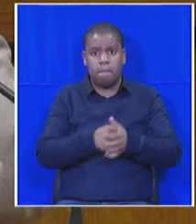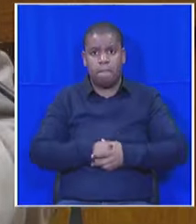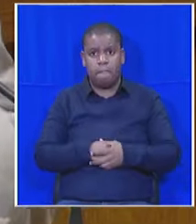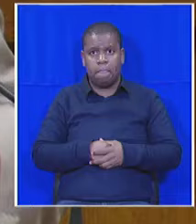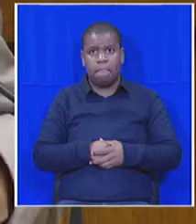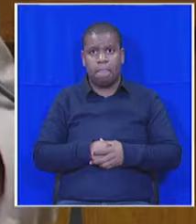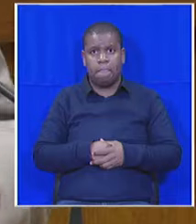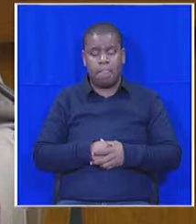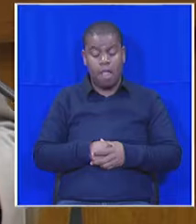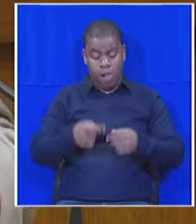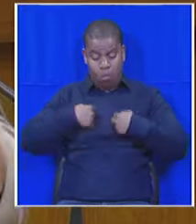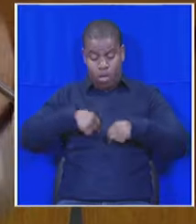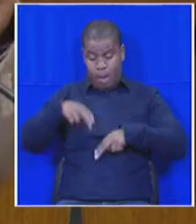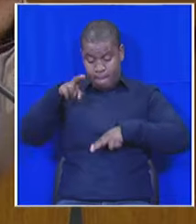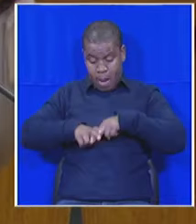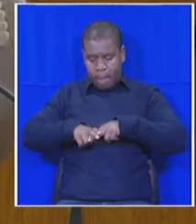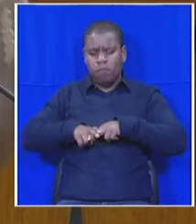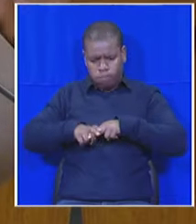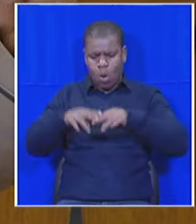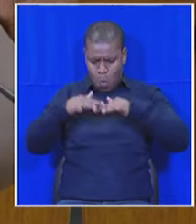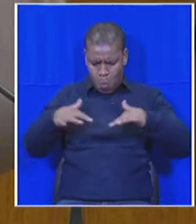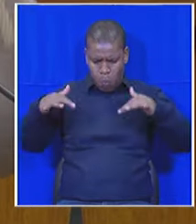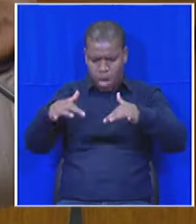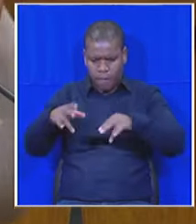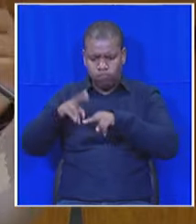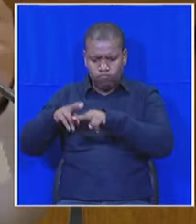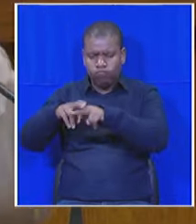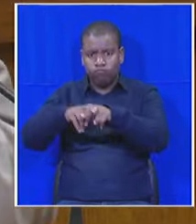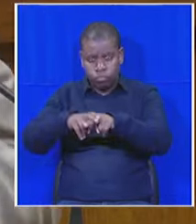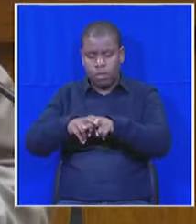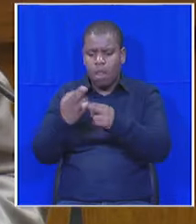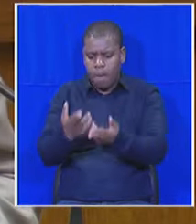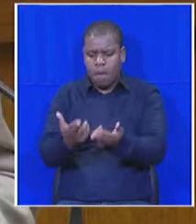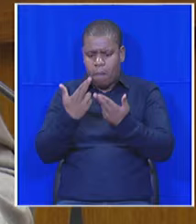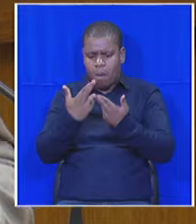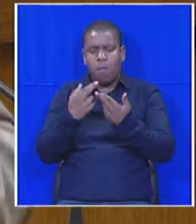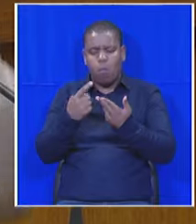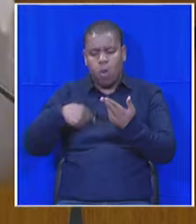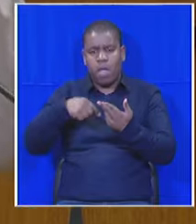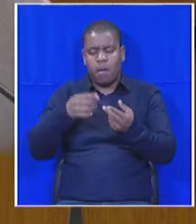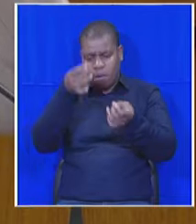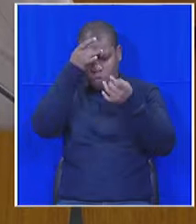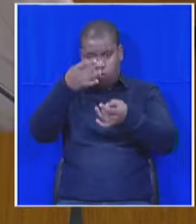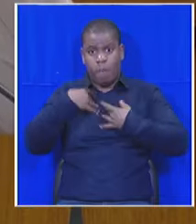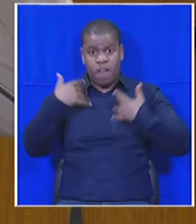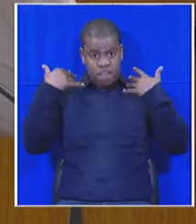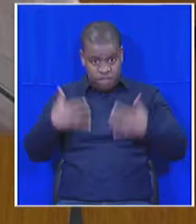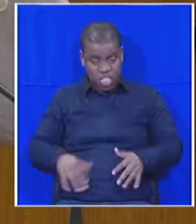We were told sitting here that we must respect Chapter 9 institutions.